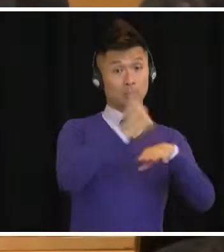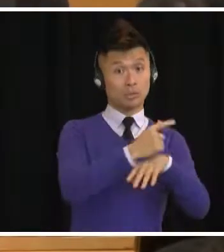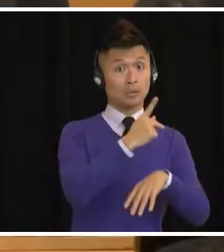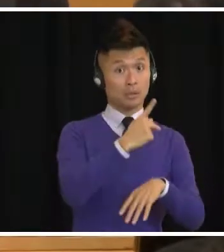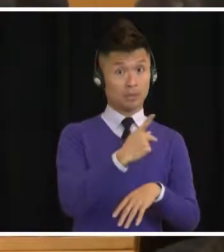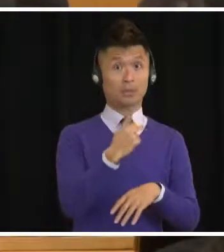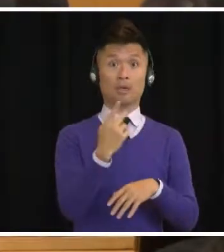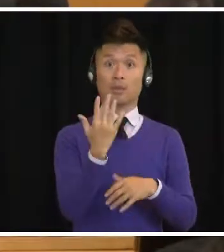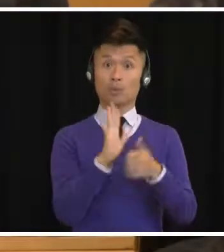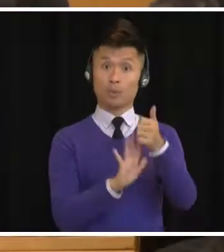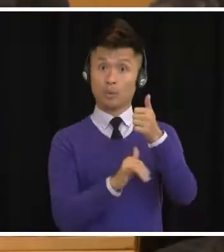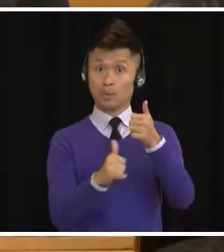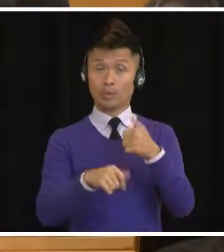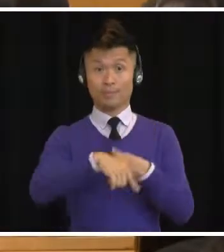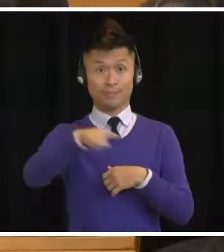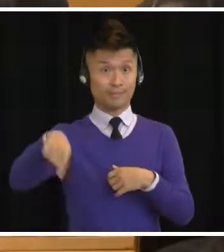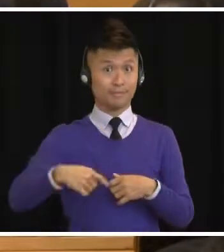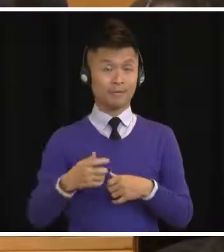are.